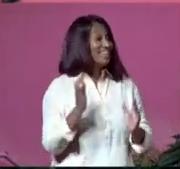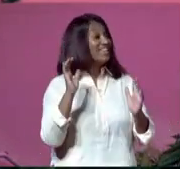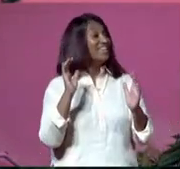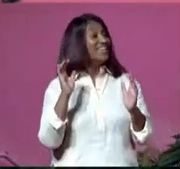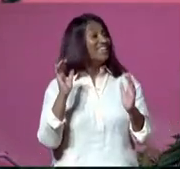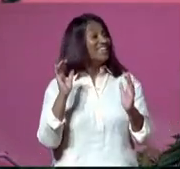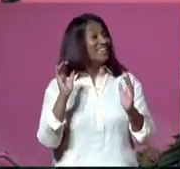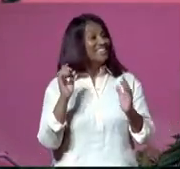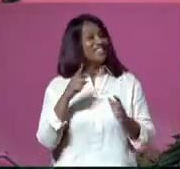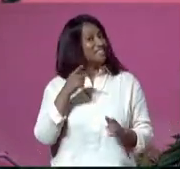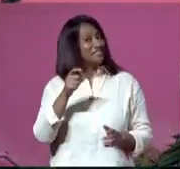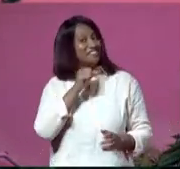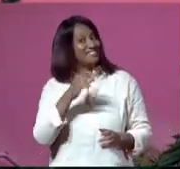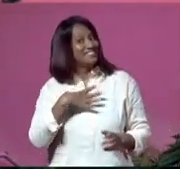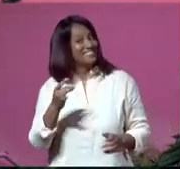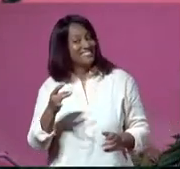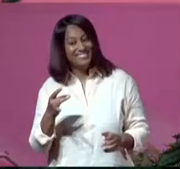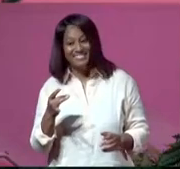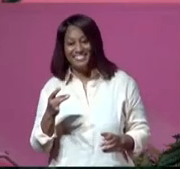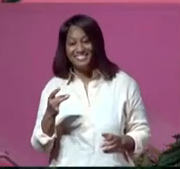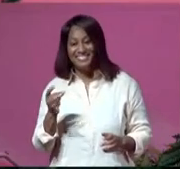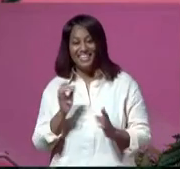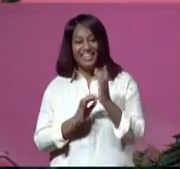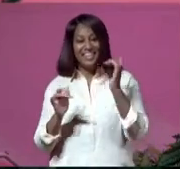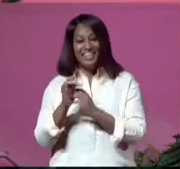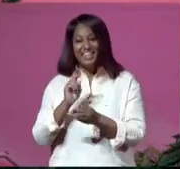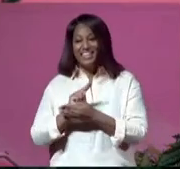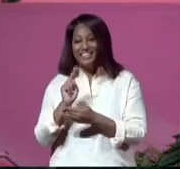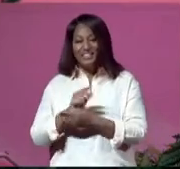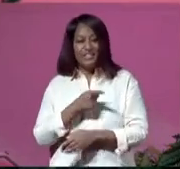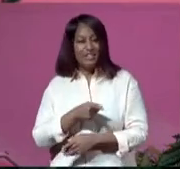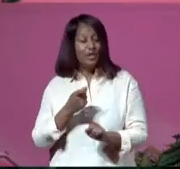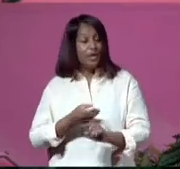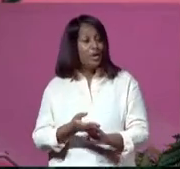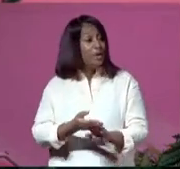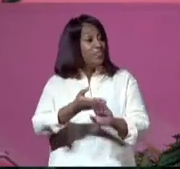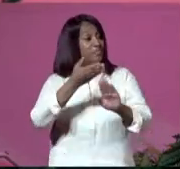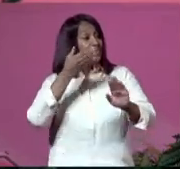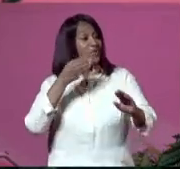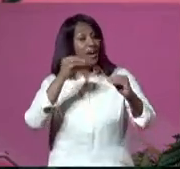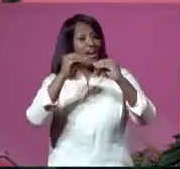Jesus, y'all not gonna like this. Jesus uses her before he fixes her.